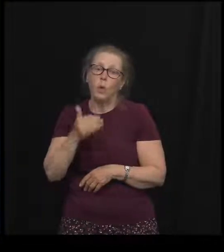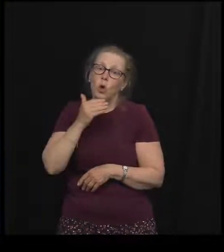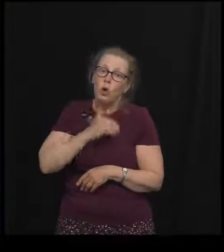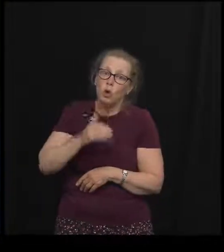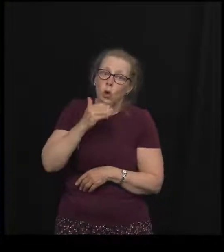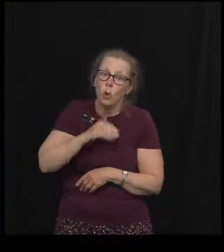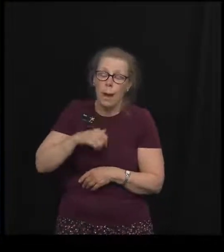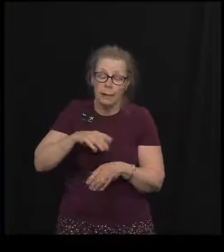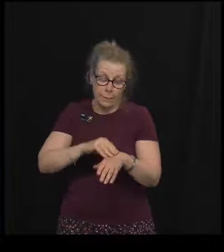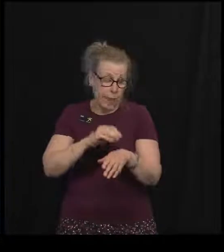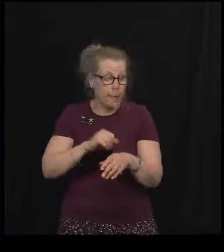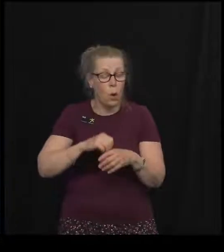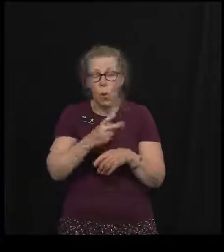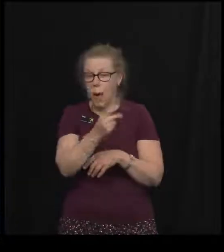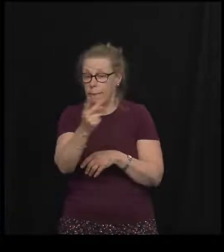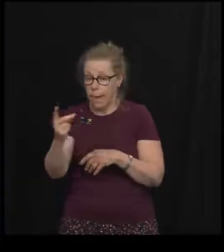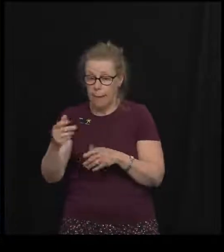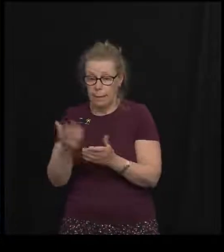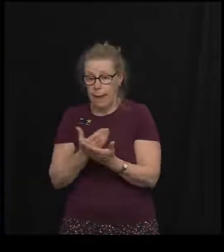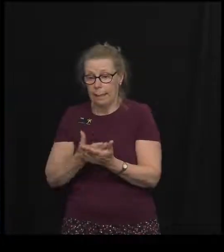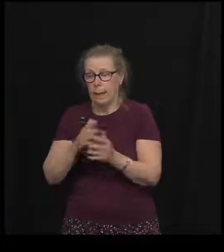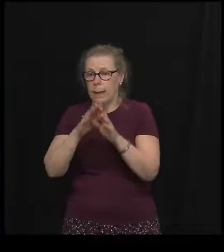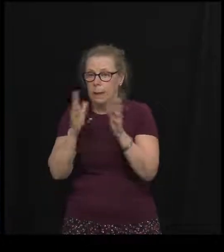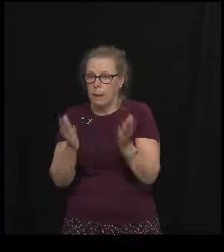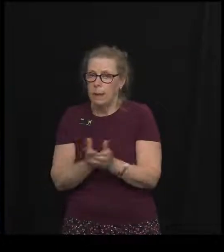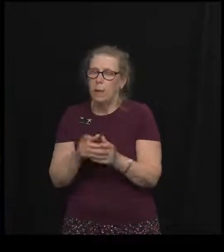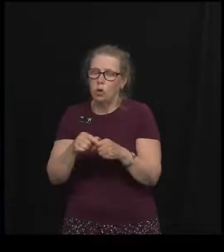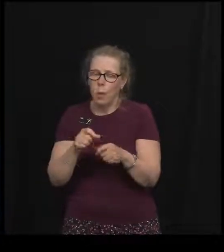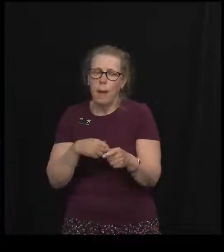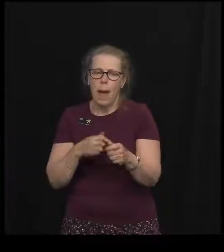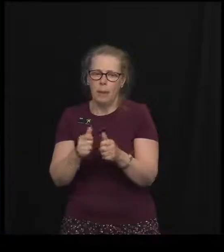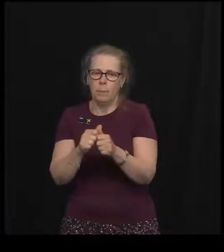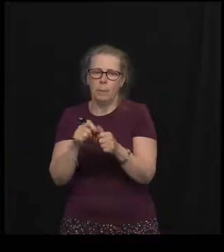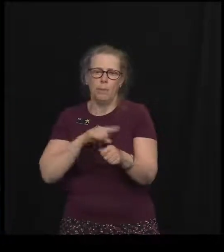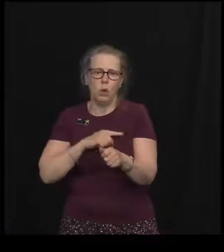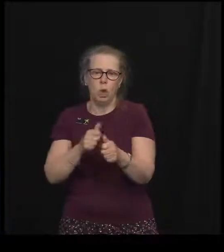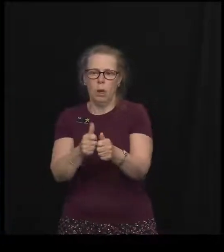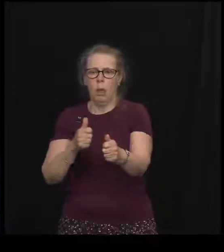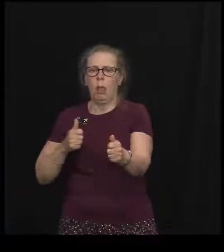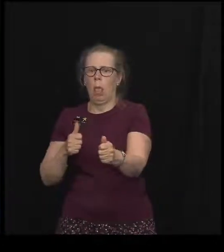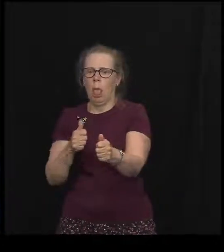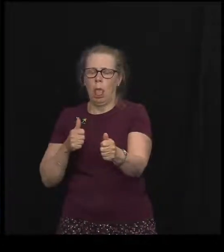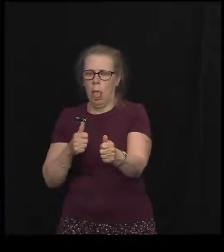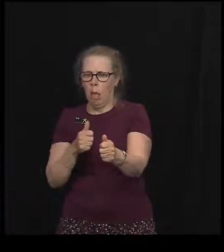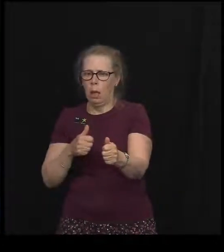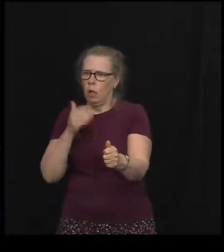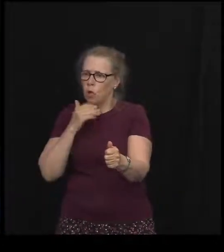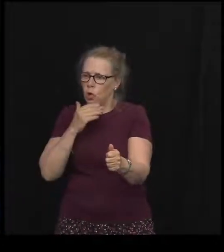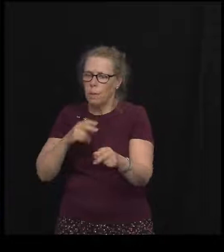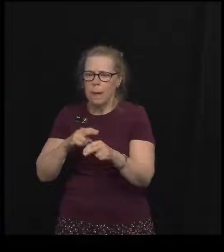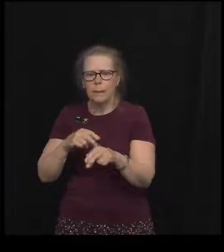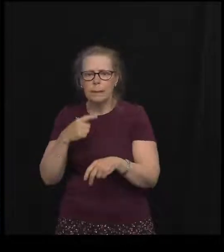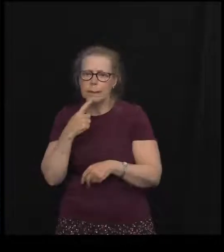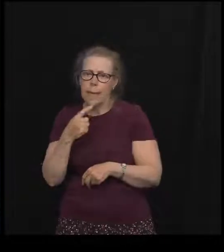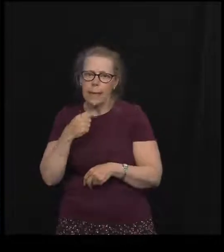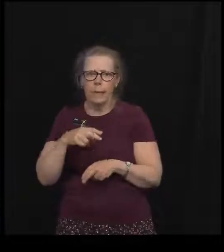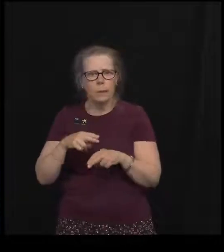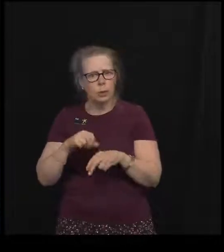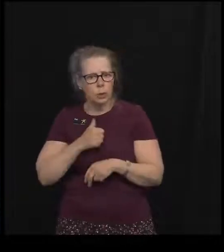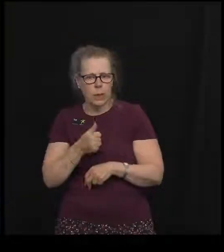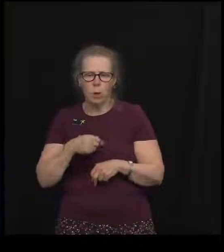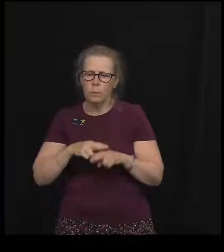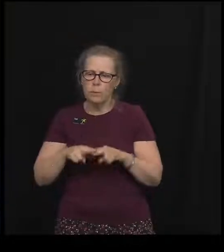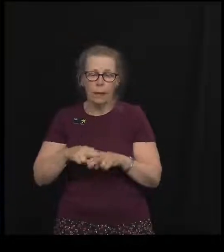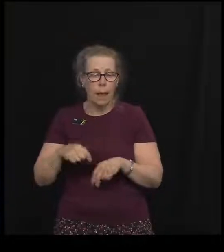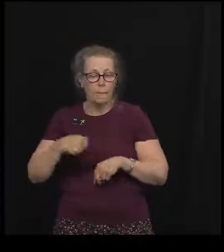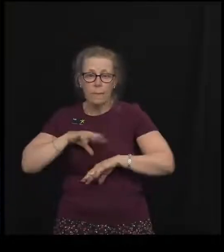in Sweden and around the world feel very far away from what we are talking about now. They feel uninformed, they feel unlistened to.